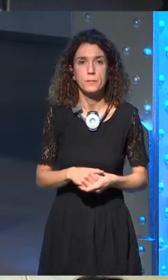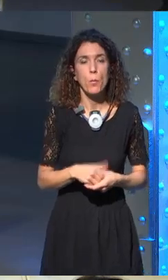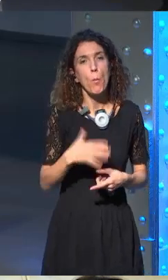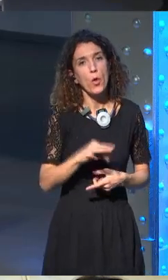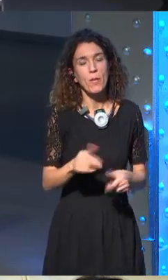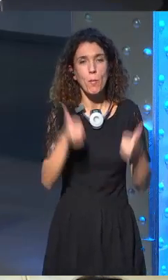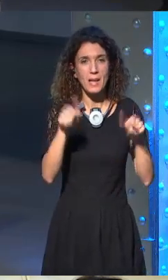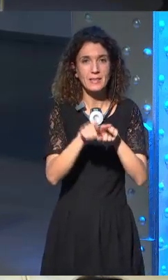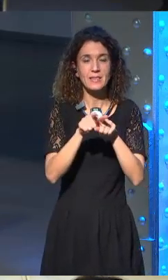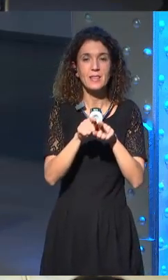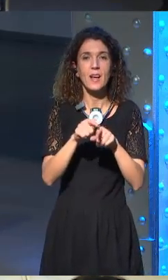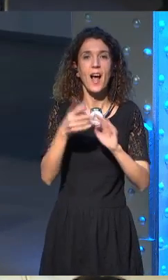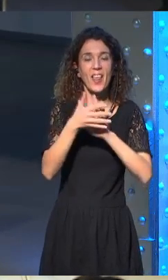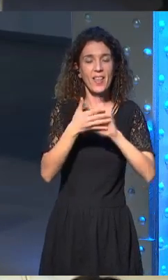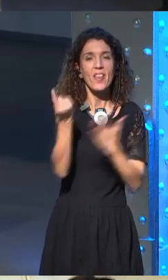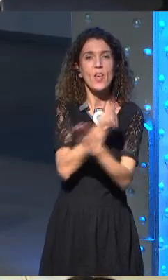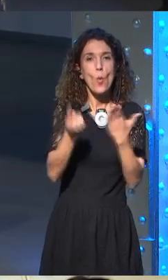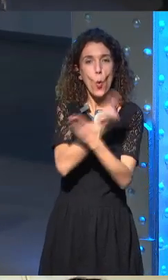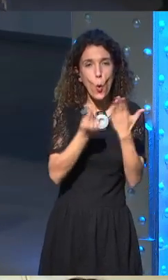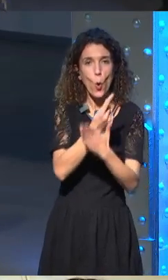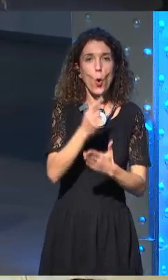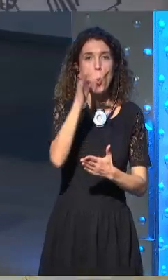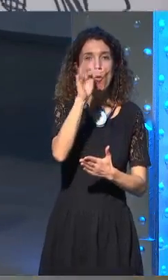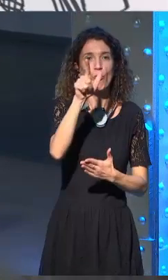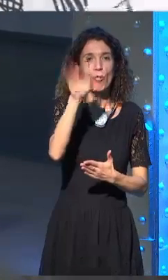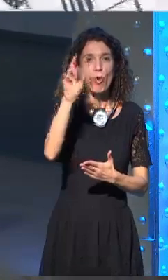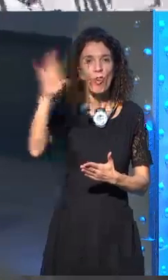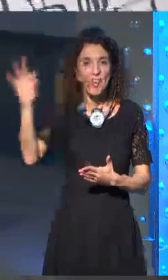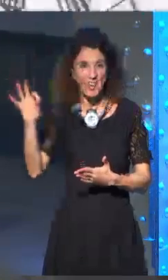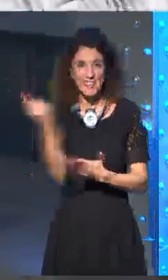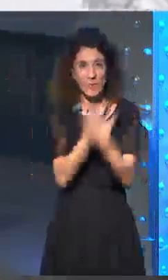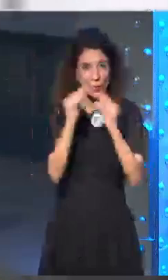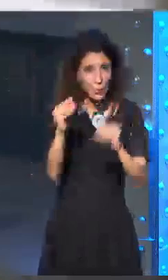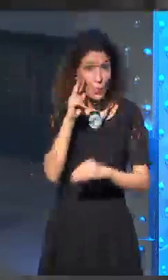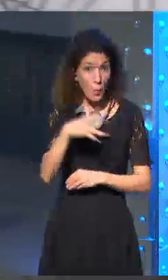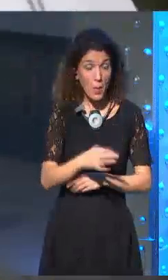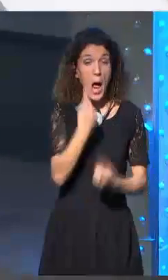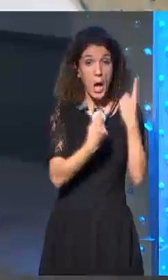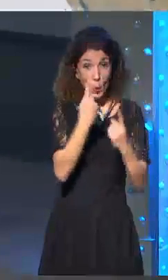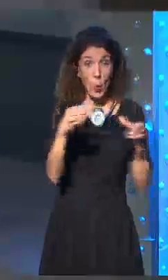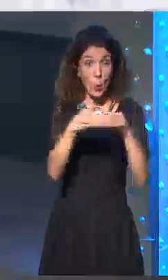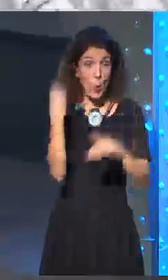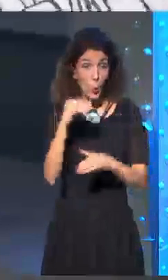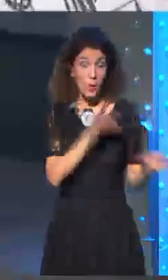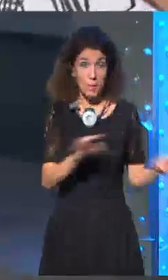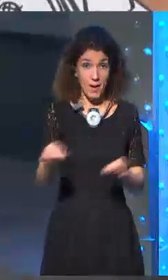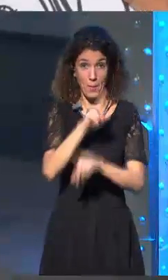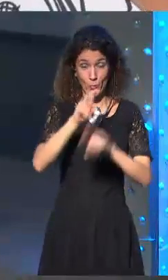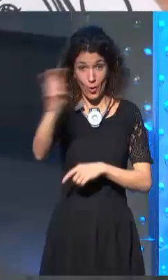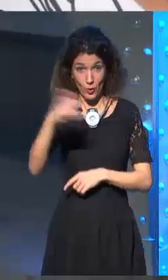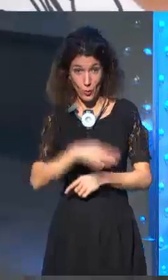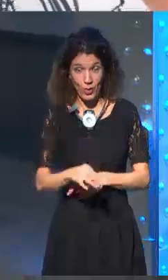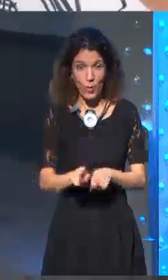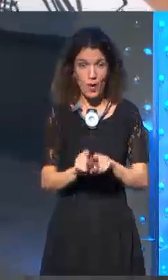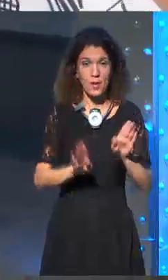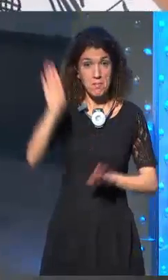Well, if you agree, let's see what Enrique Flores is doing. Let's turn the camera on